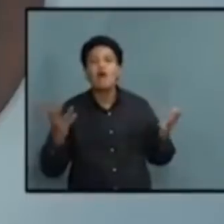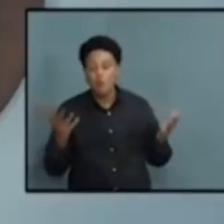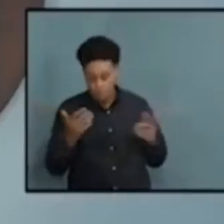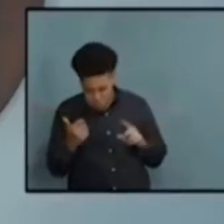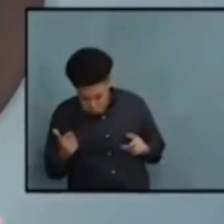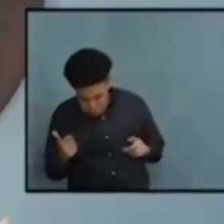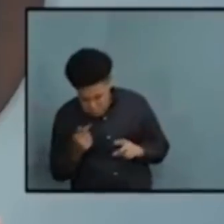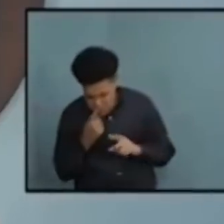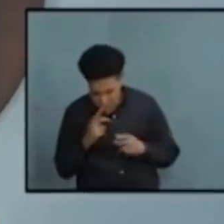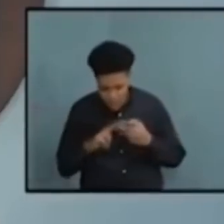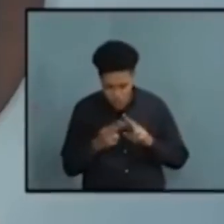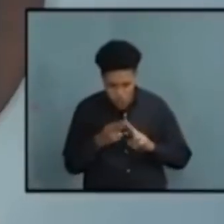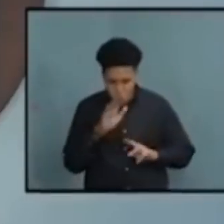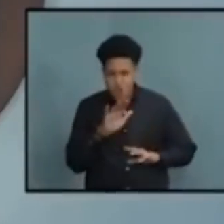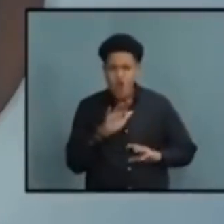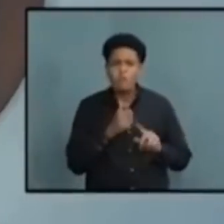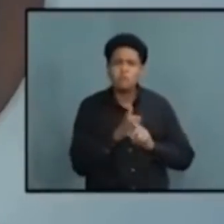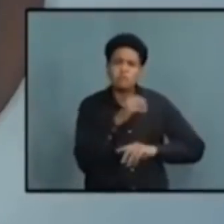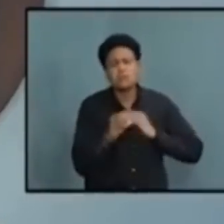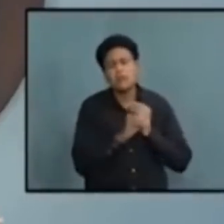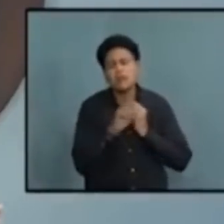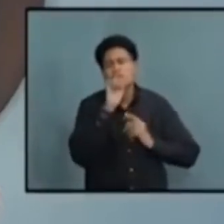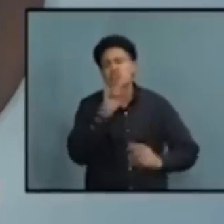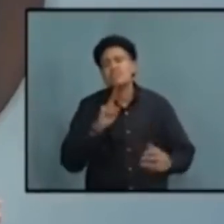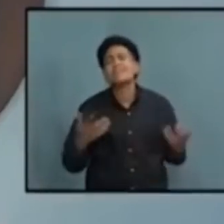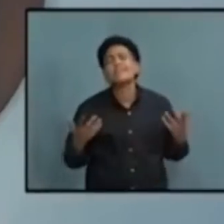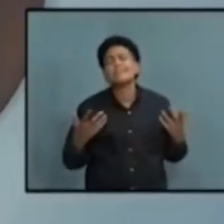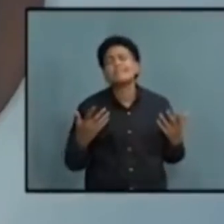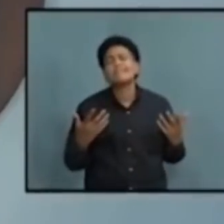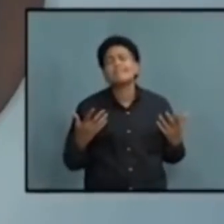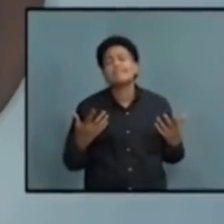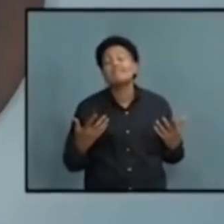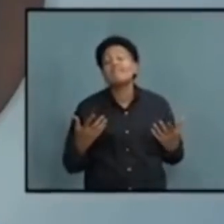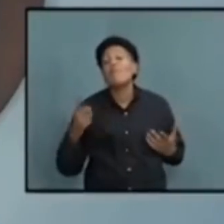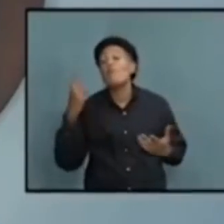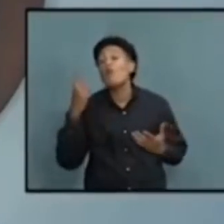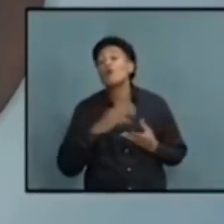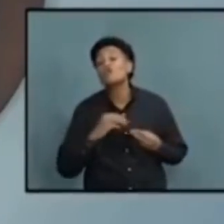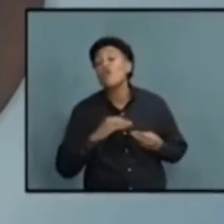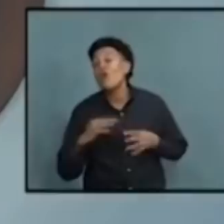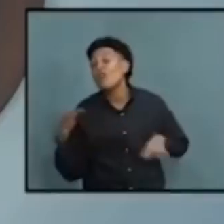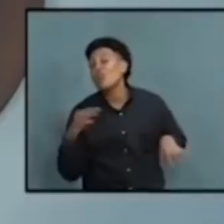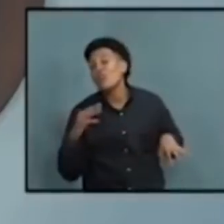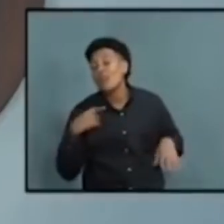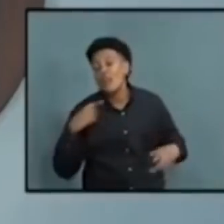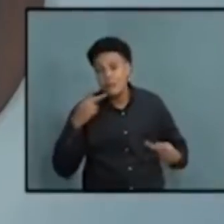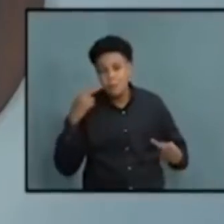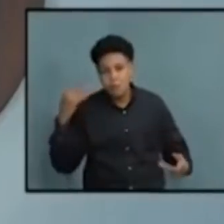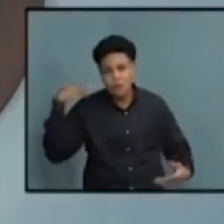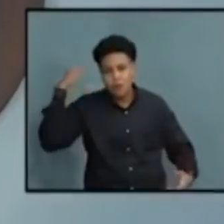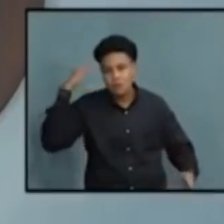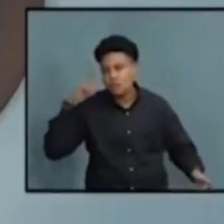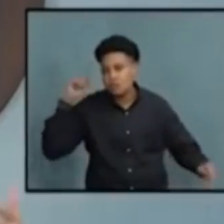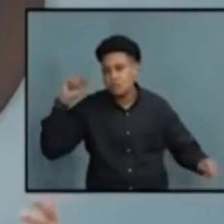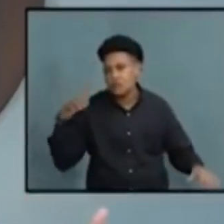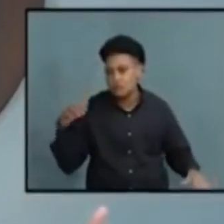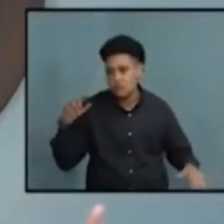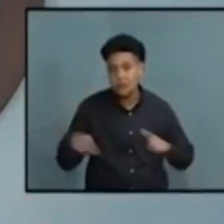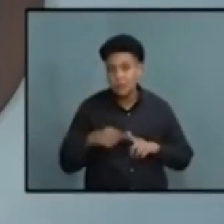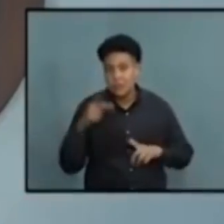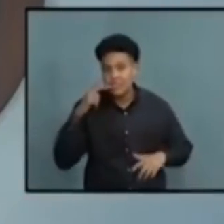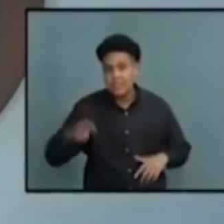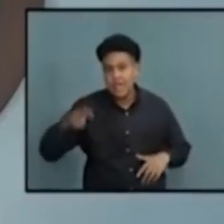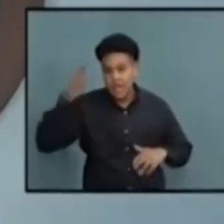the numbers tells one story, and the public I know gets alarmed when they see high